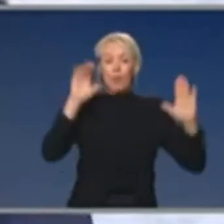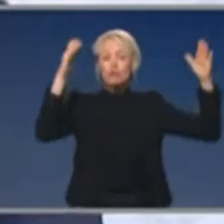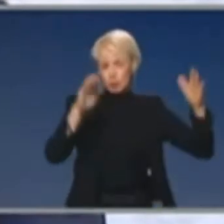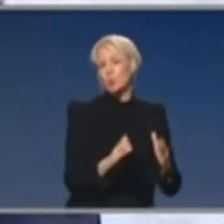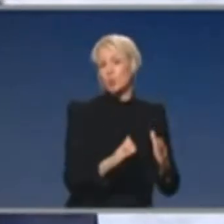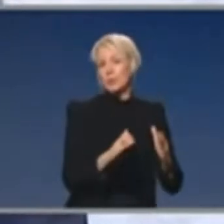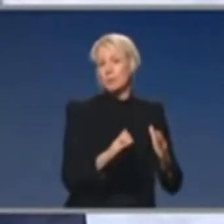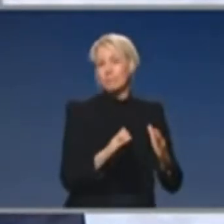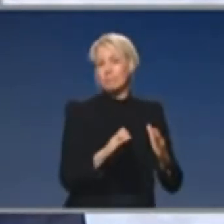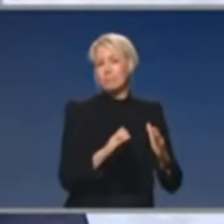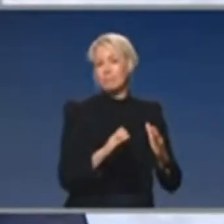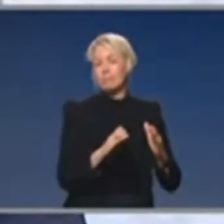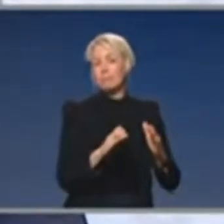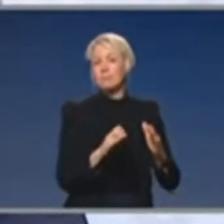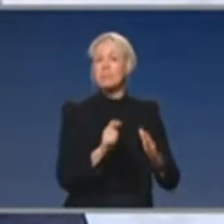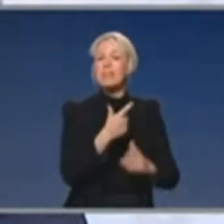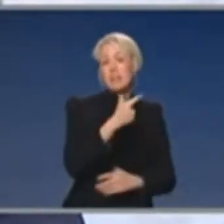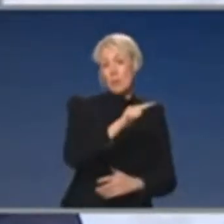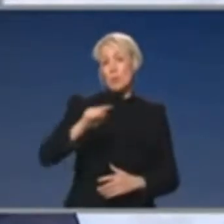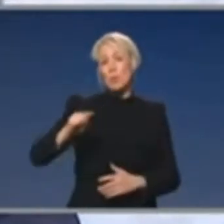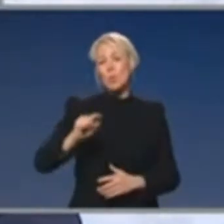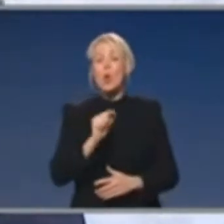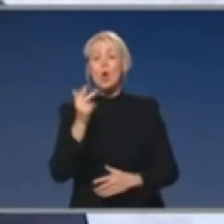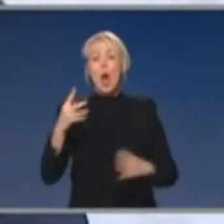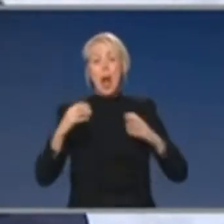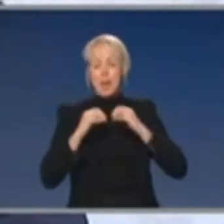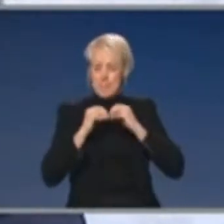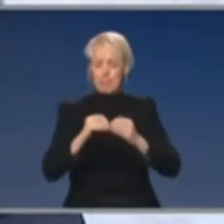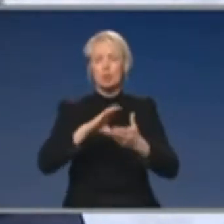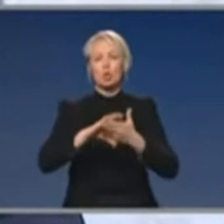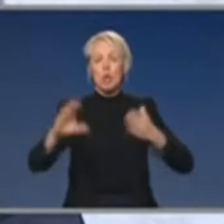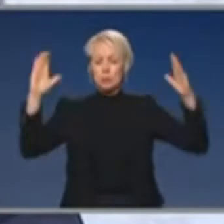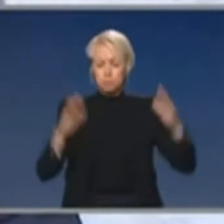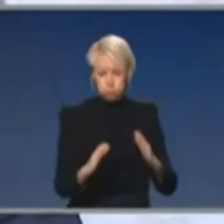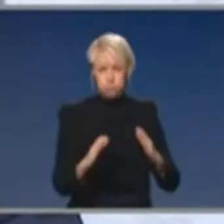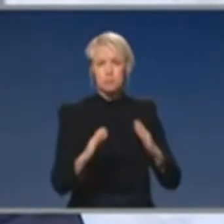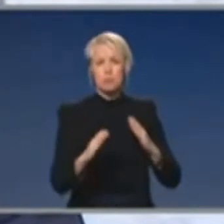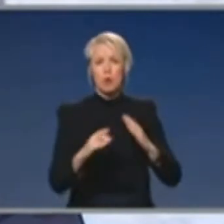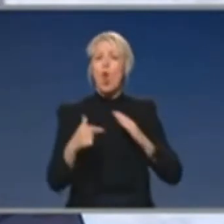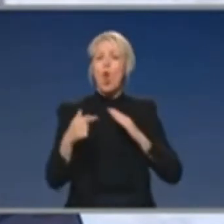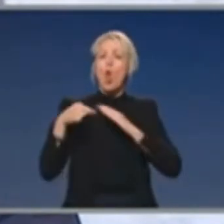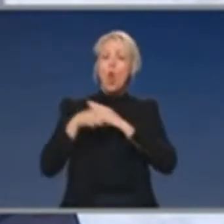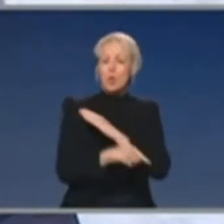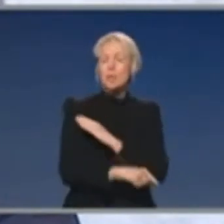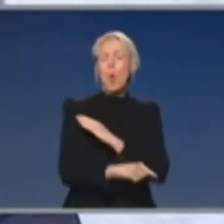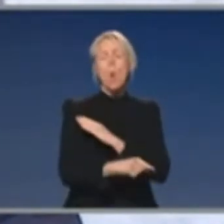by between $7 and $9 billion. This is a heavy blow. A heavy